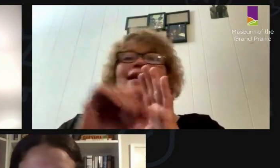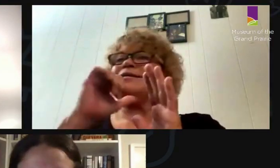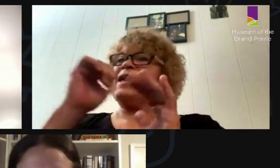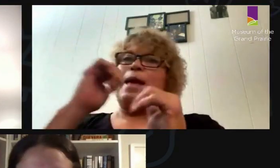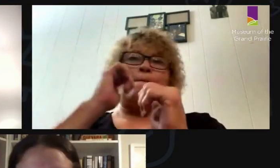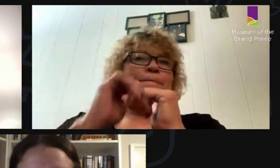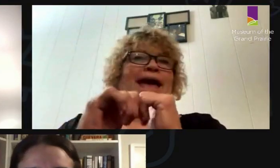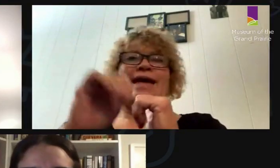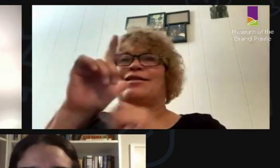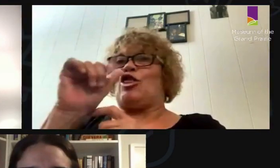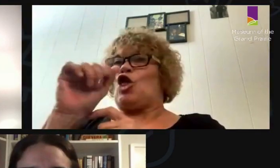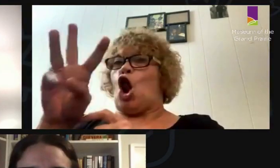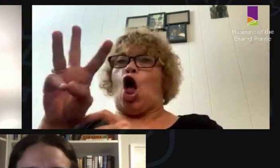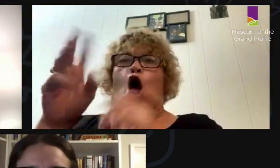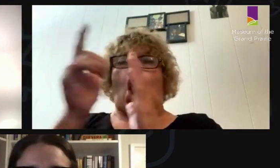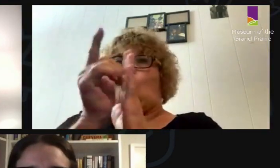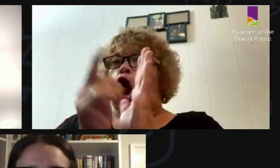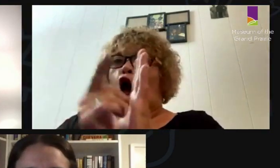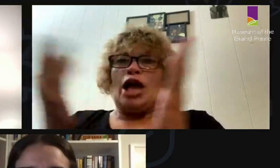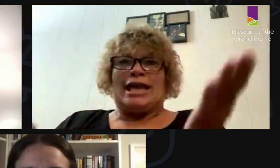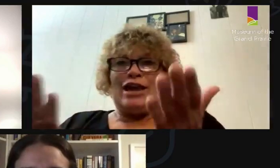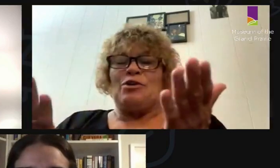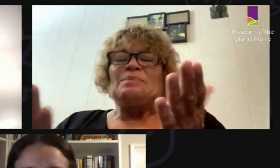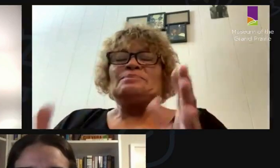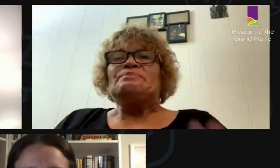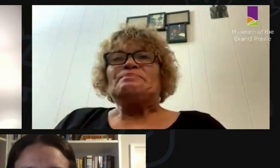laws. But yeah.